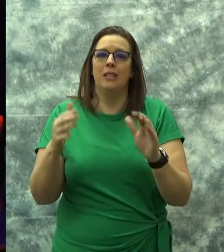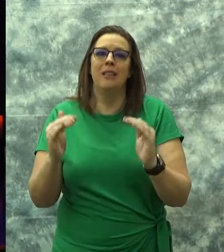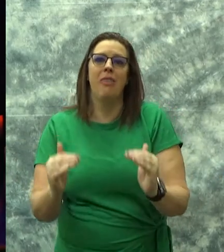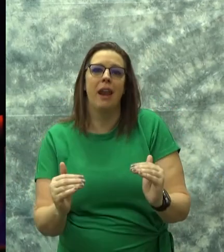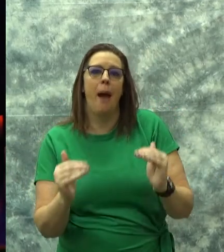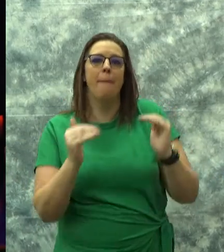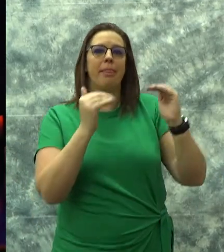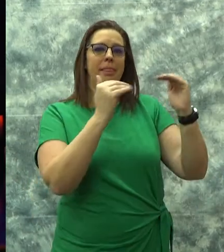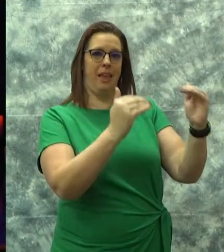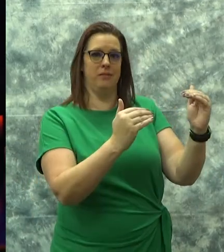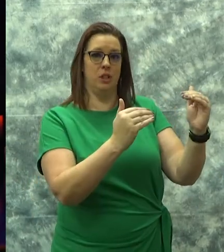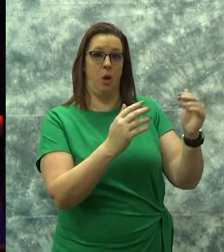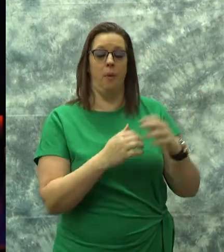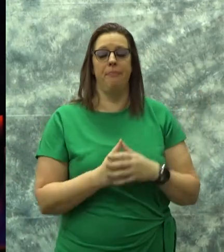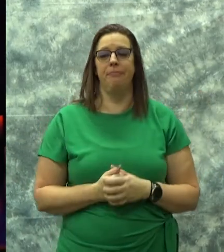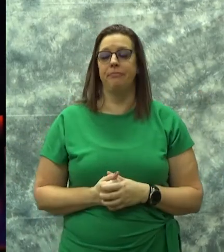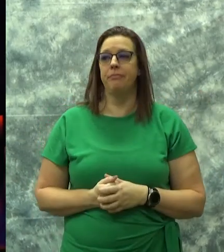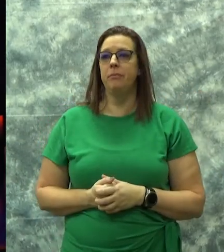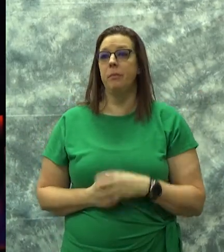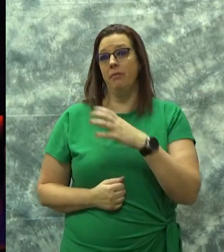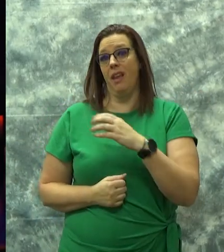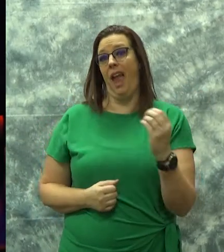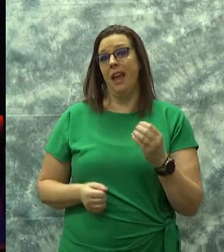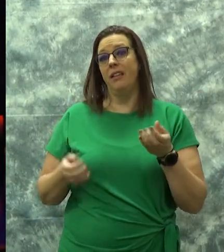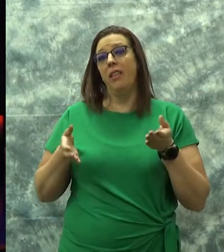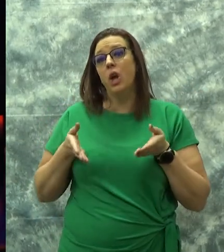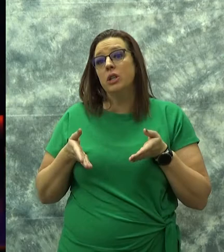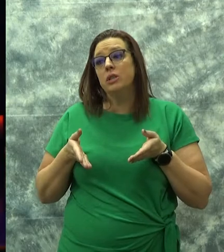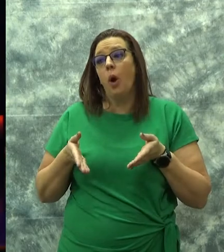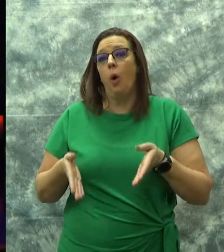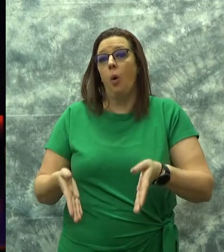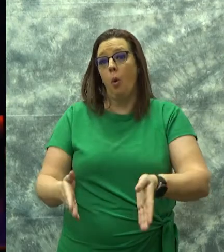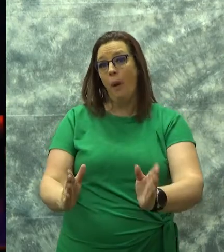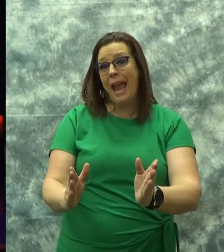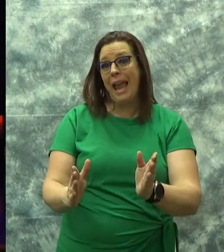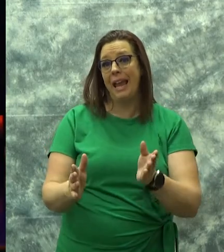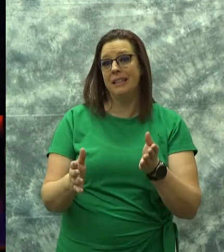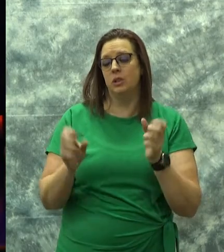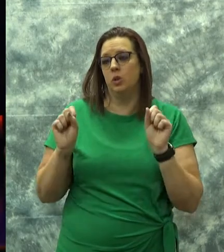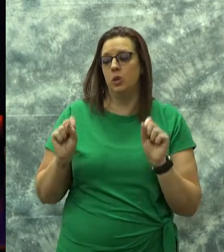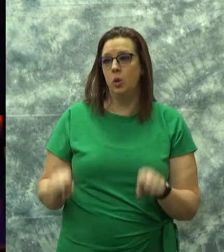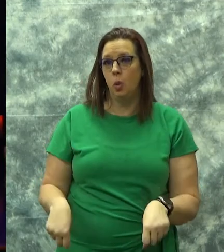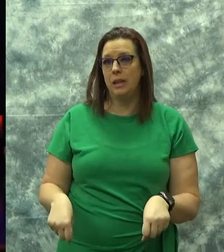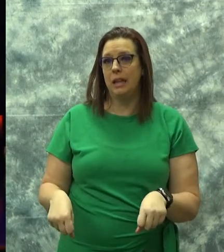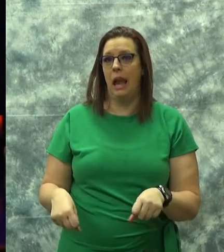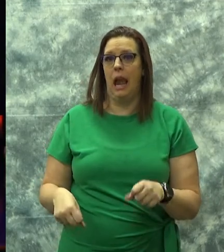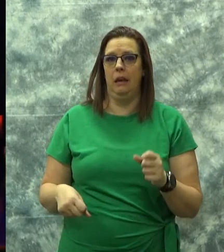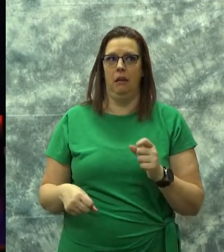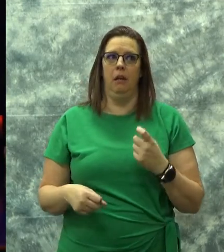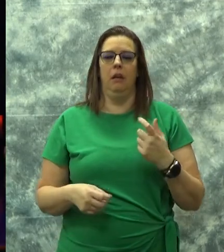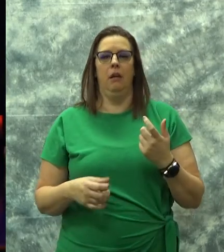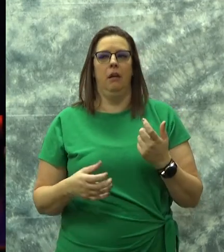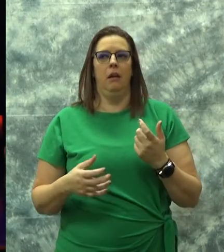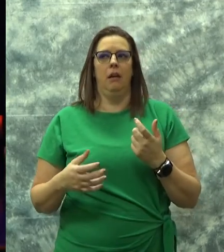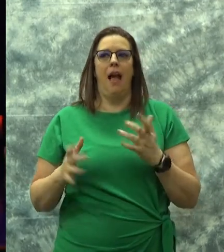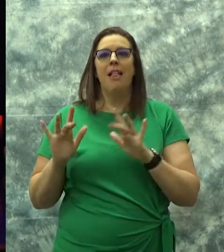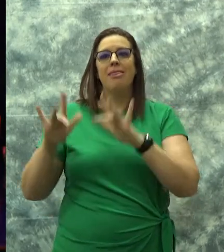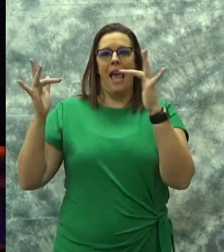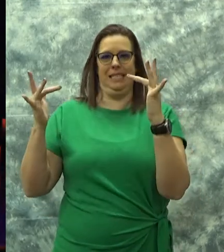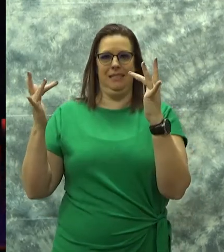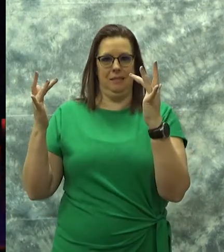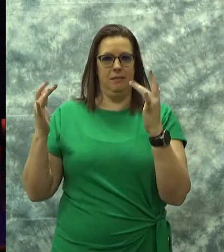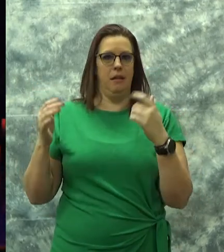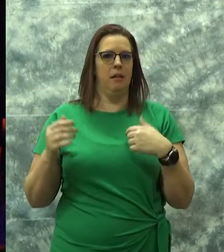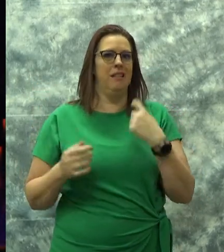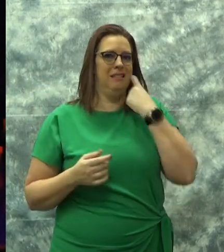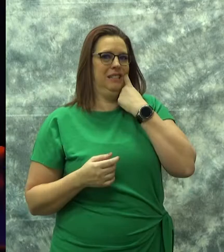can uplift us. And there are ways that we can also lighten our load. In this last year, as I've had the worst grief I've ever had,